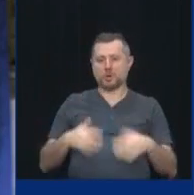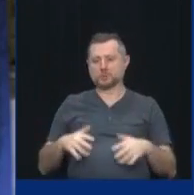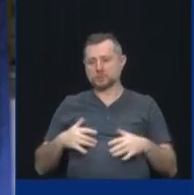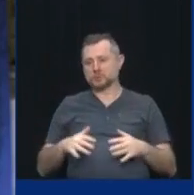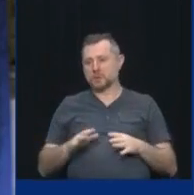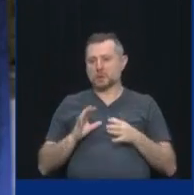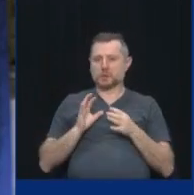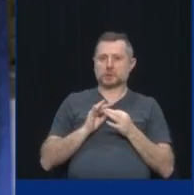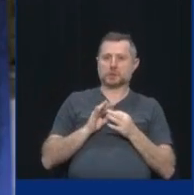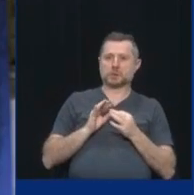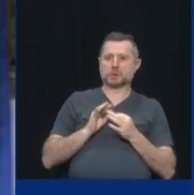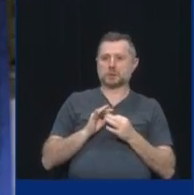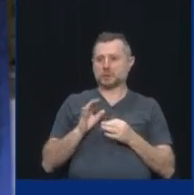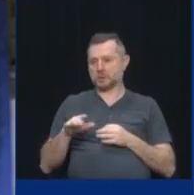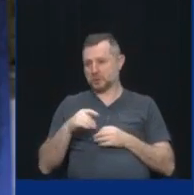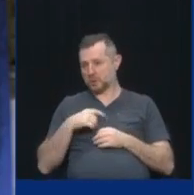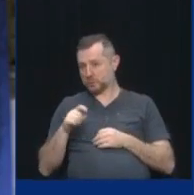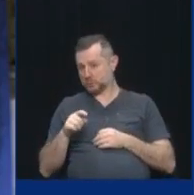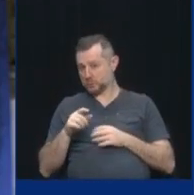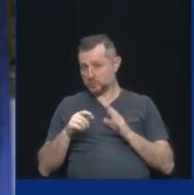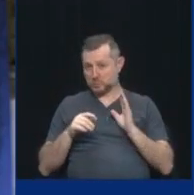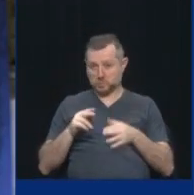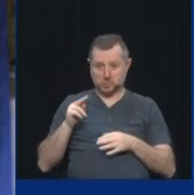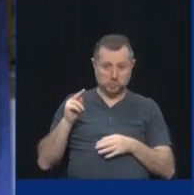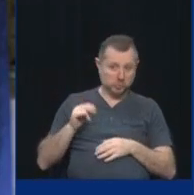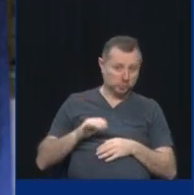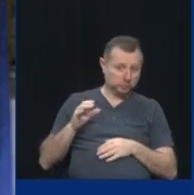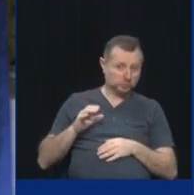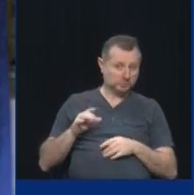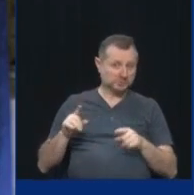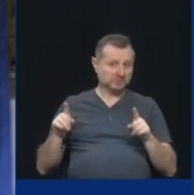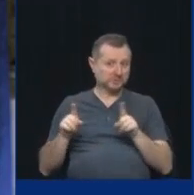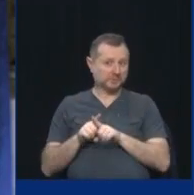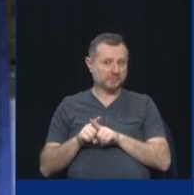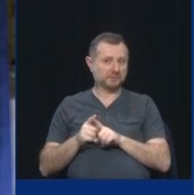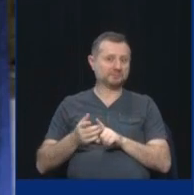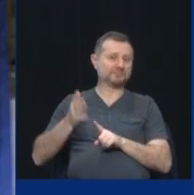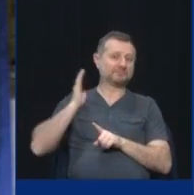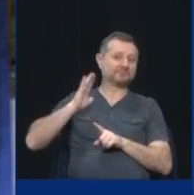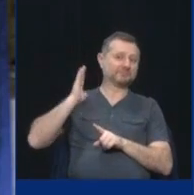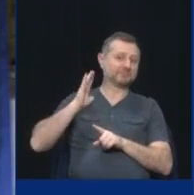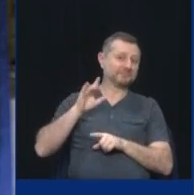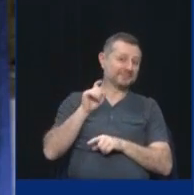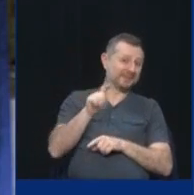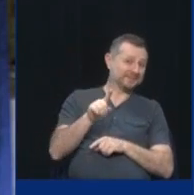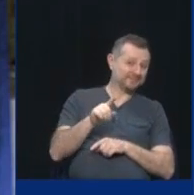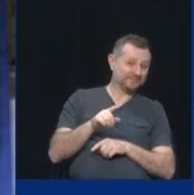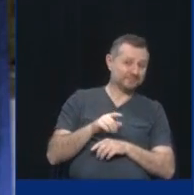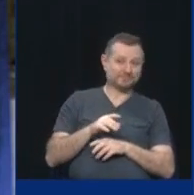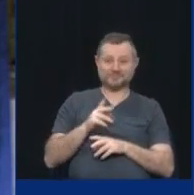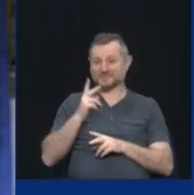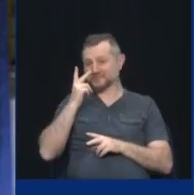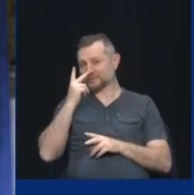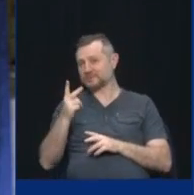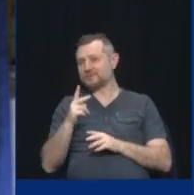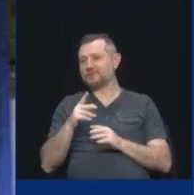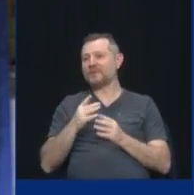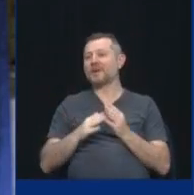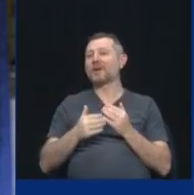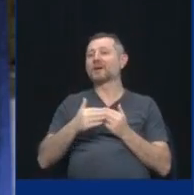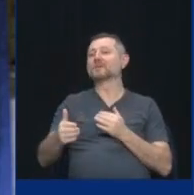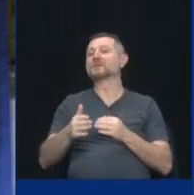way, is New York going to be New York again? They see all these issues post-COVID, they see